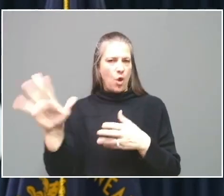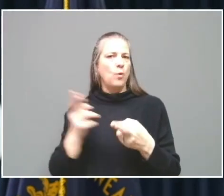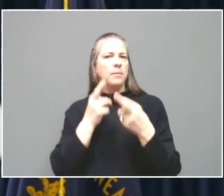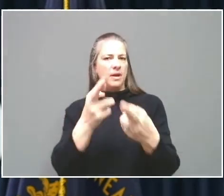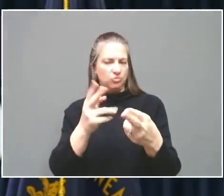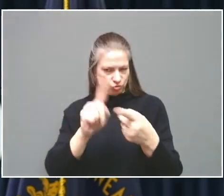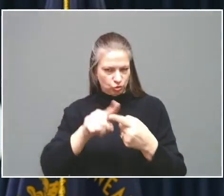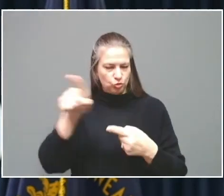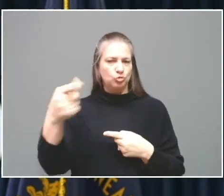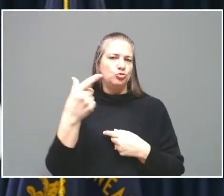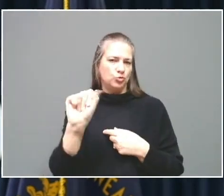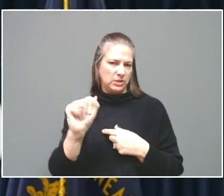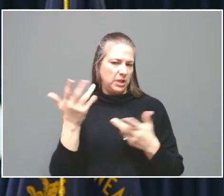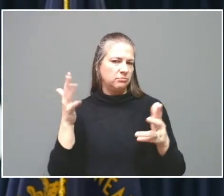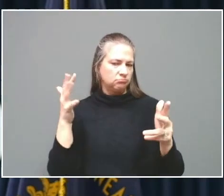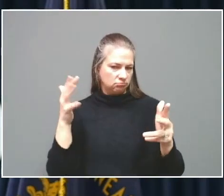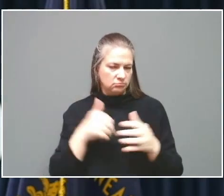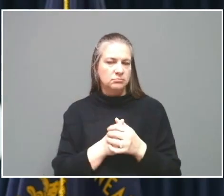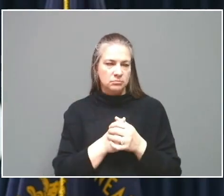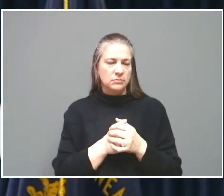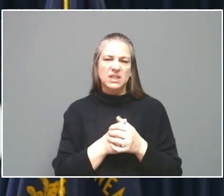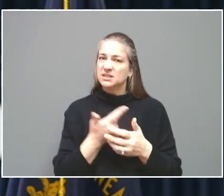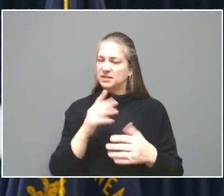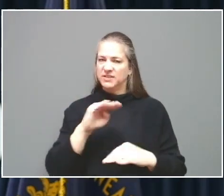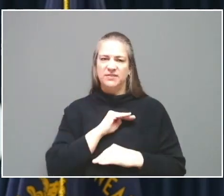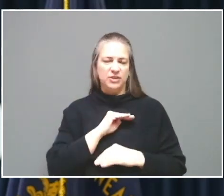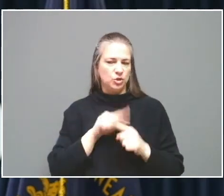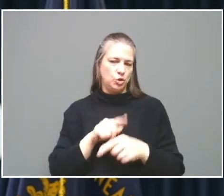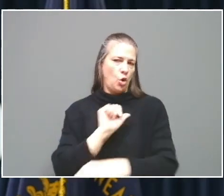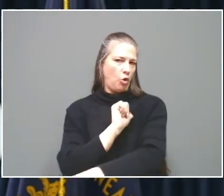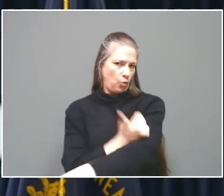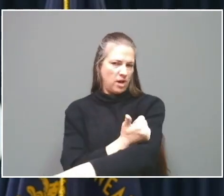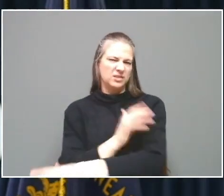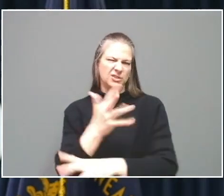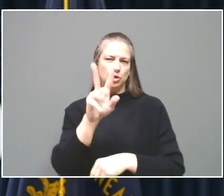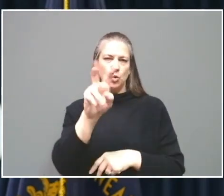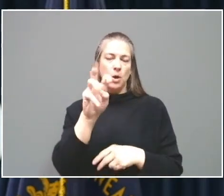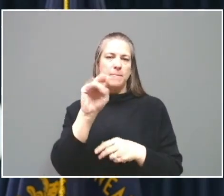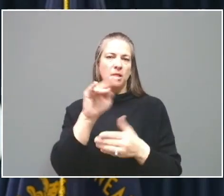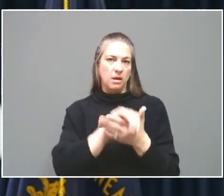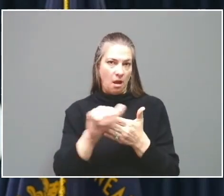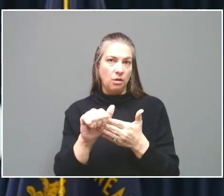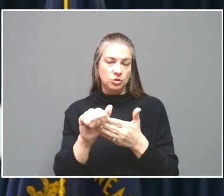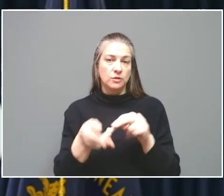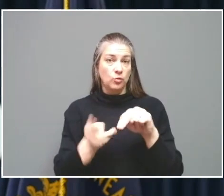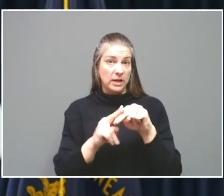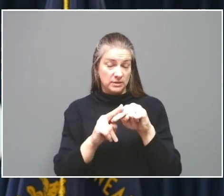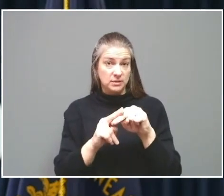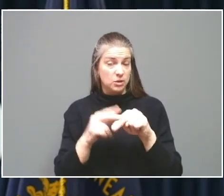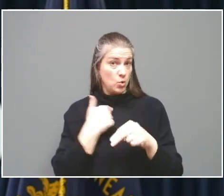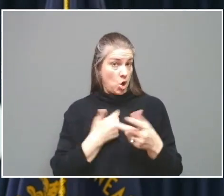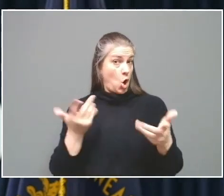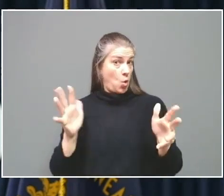the General Assembly. It is more than sufficient to authorize the roughly $200 million of raises, and we even have